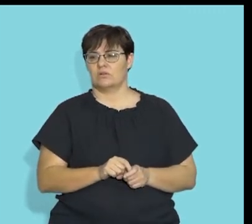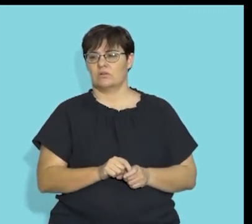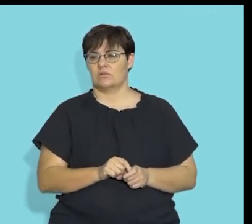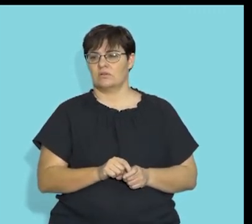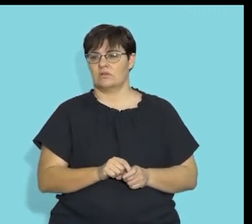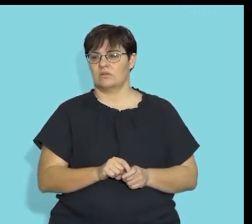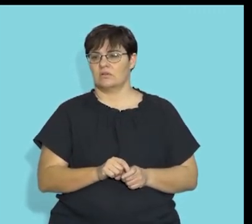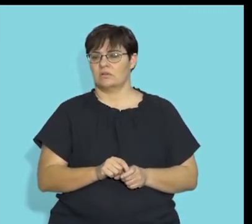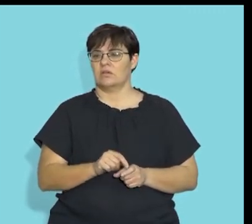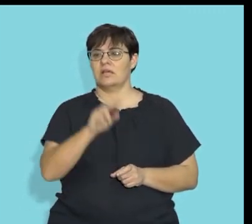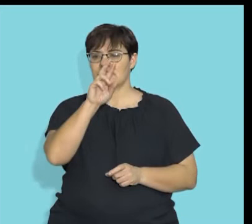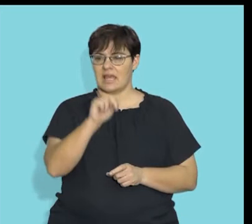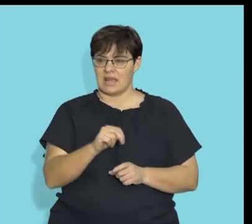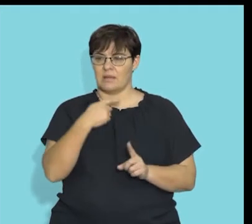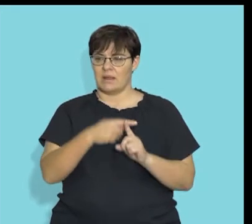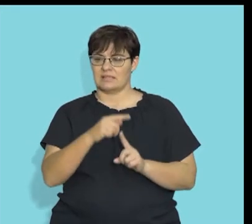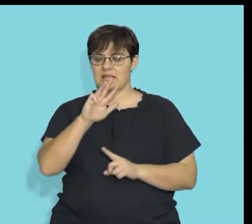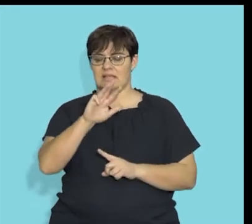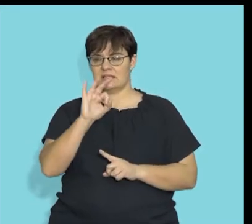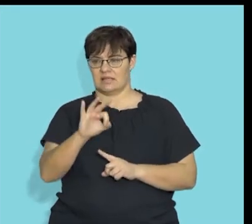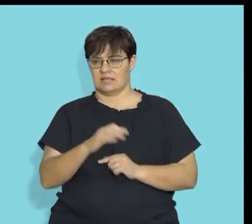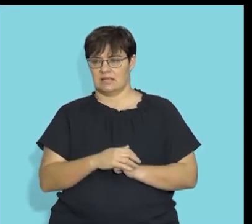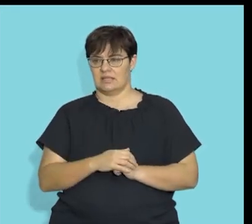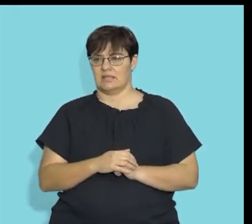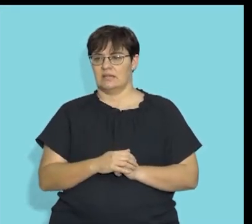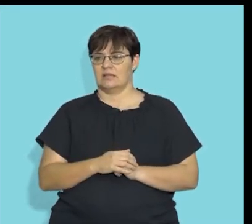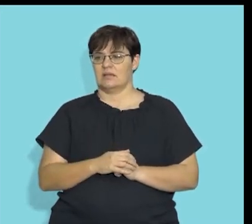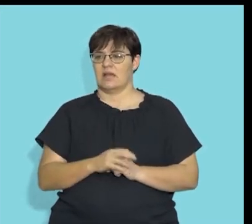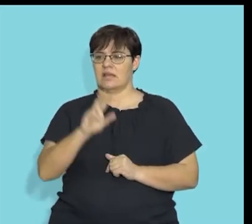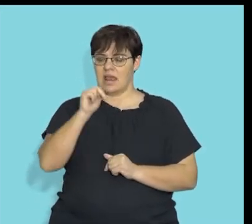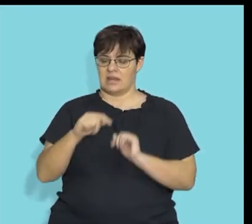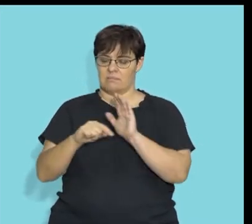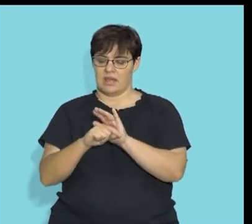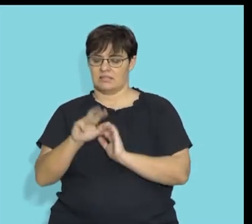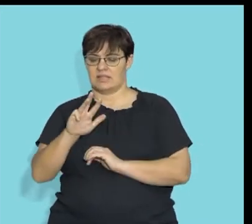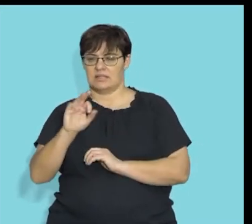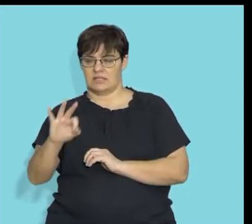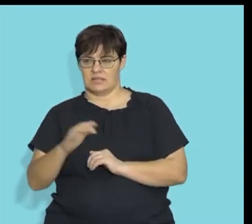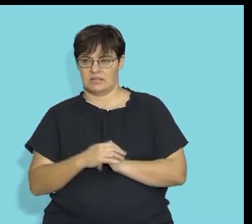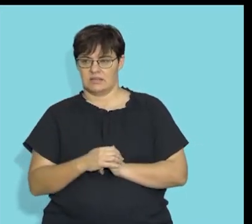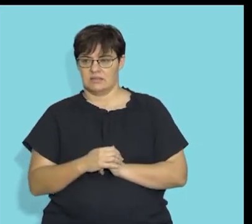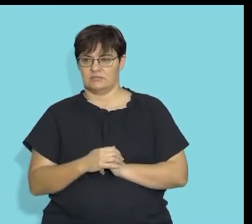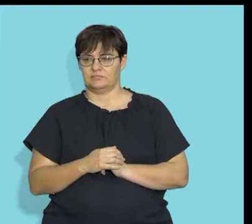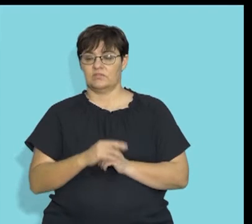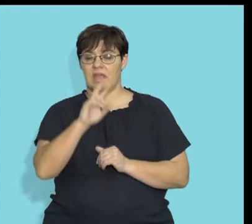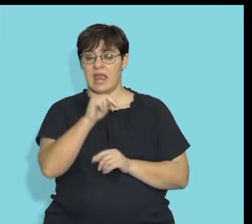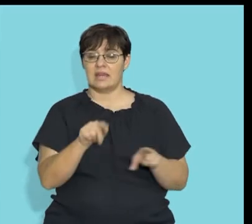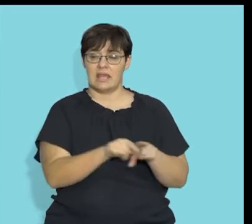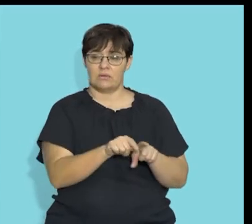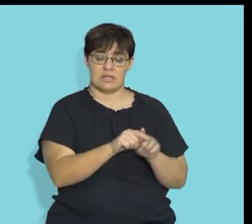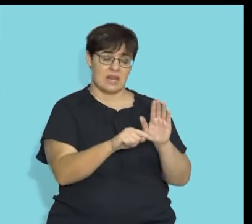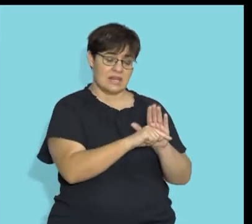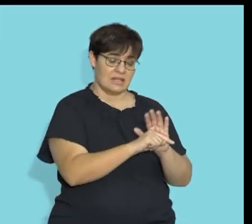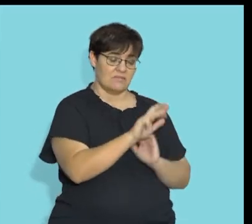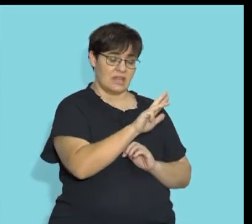not 9 plus, n plus 93 and n minus 93. So n will be